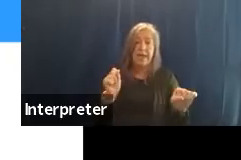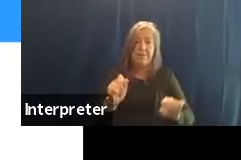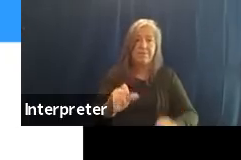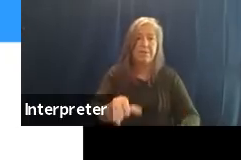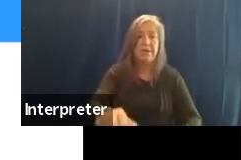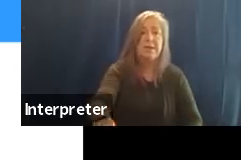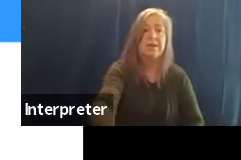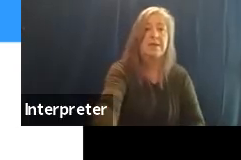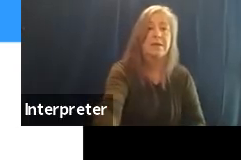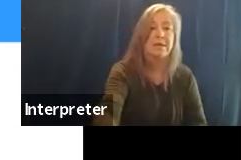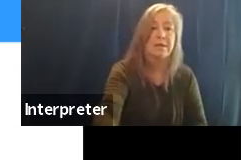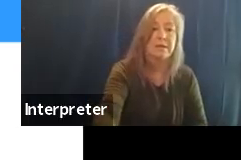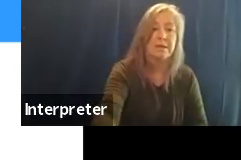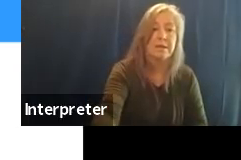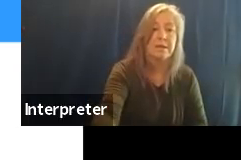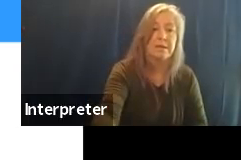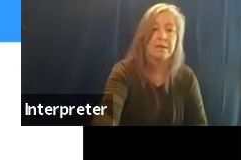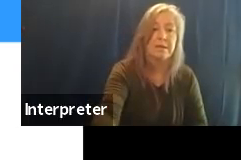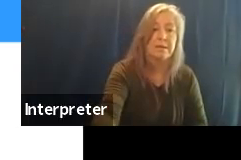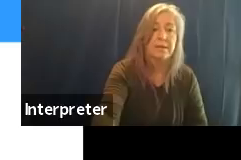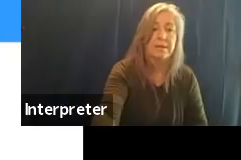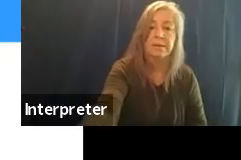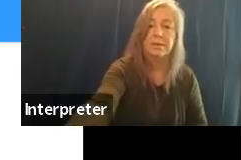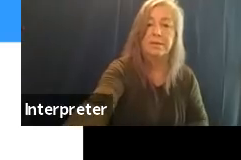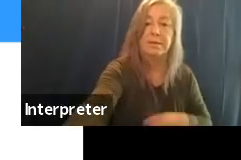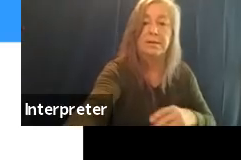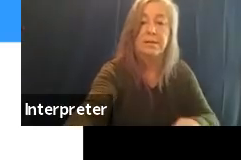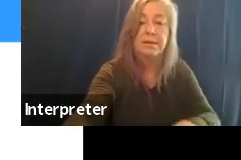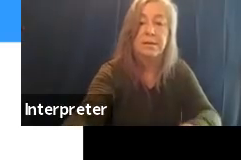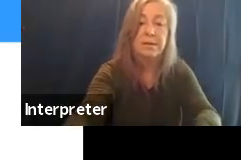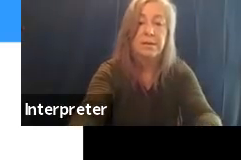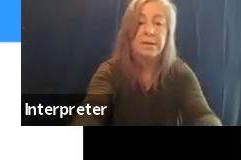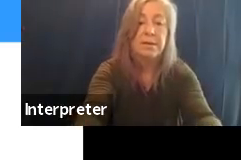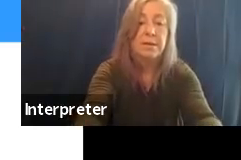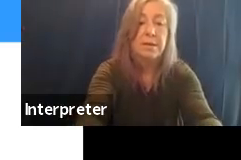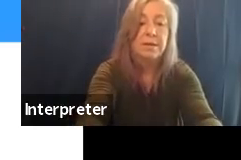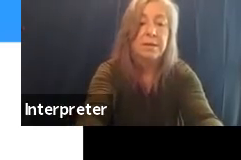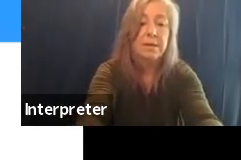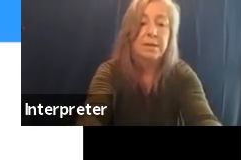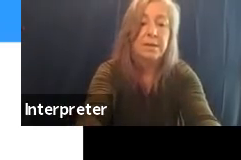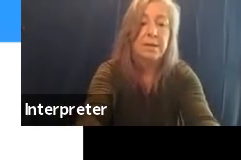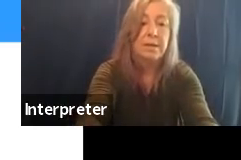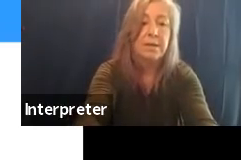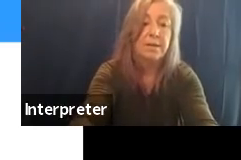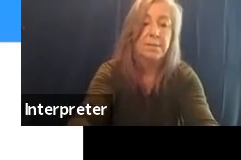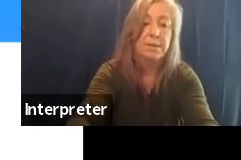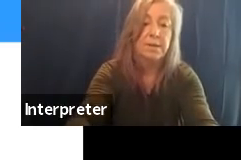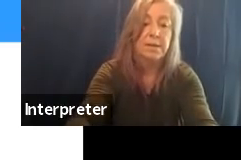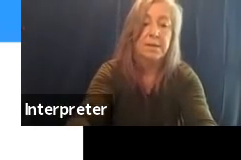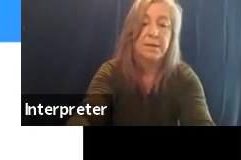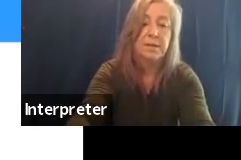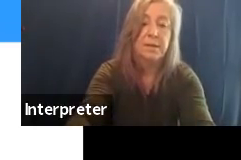Then if I am confirmed case of COVID, which there's been